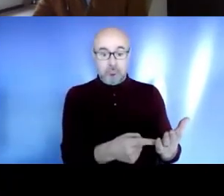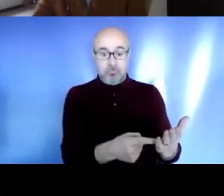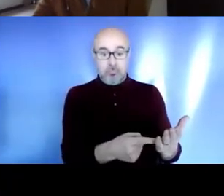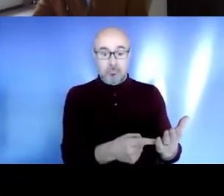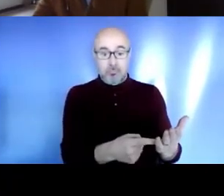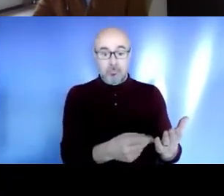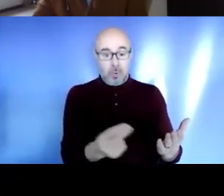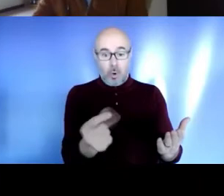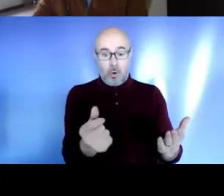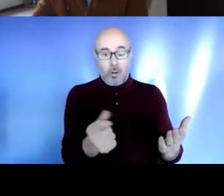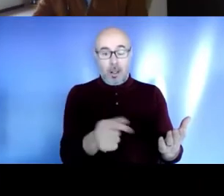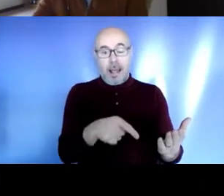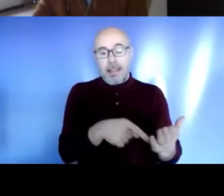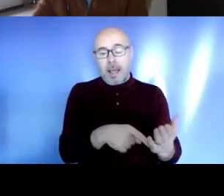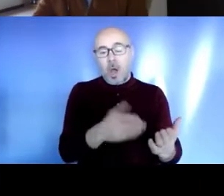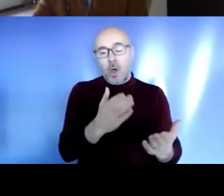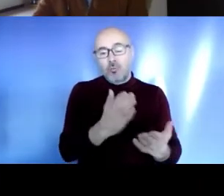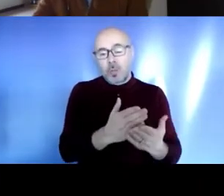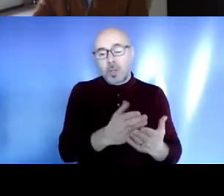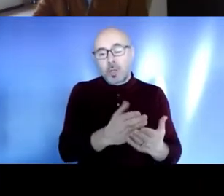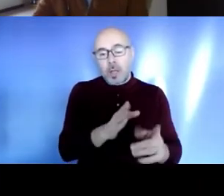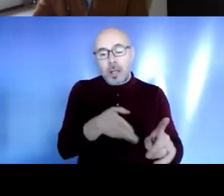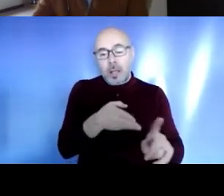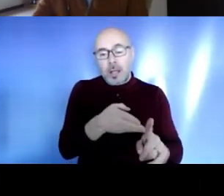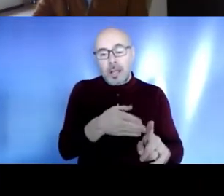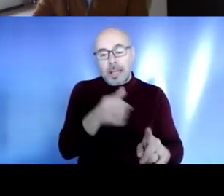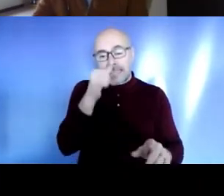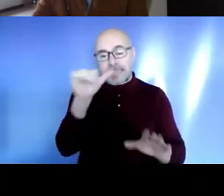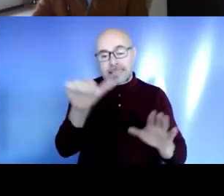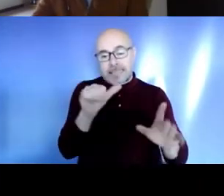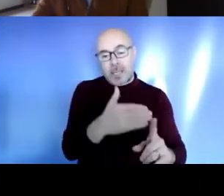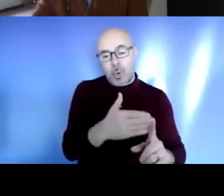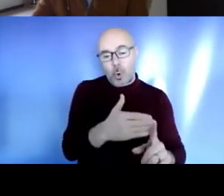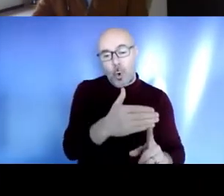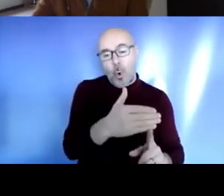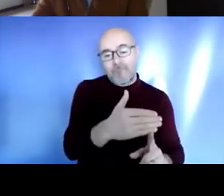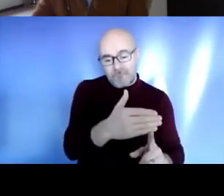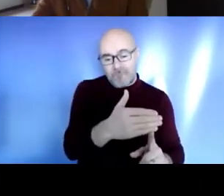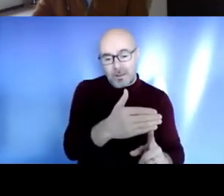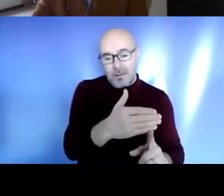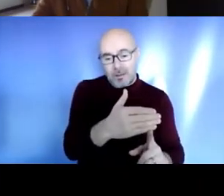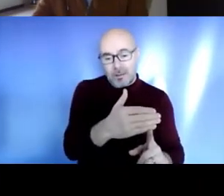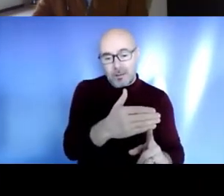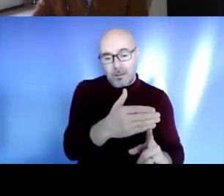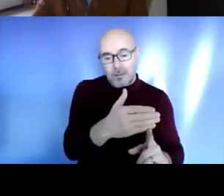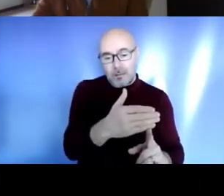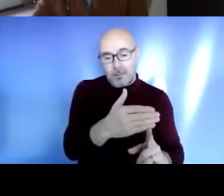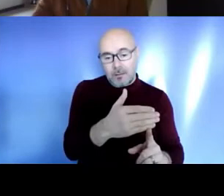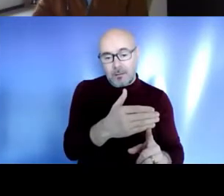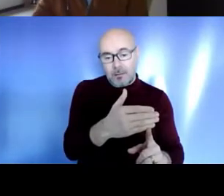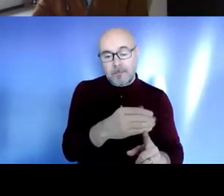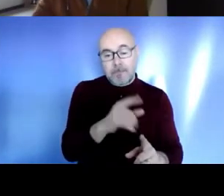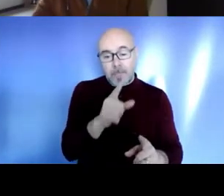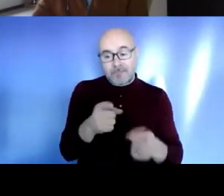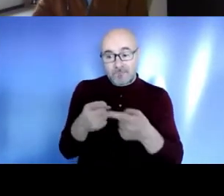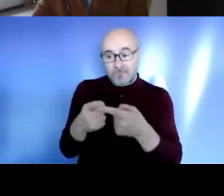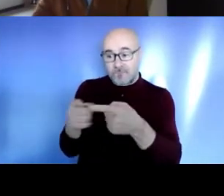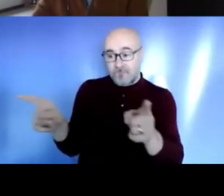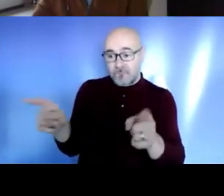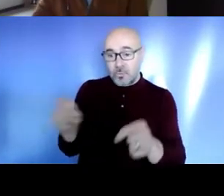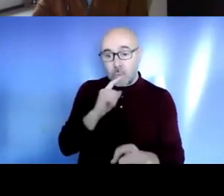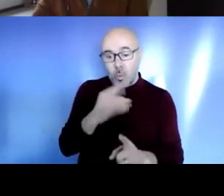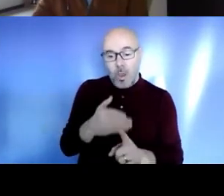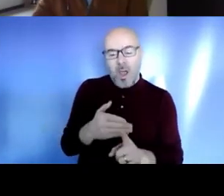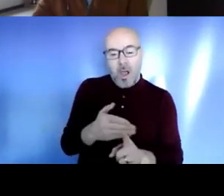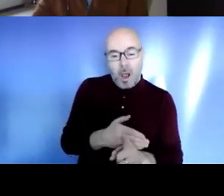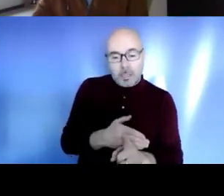aged 16 plus, where they can happily go ahead and download the free travel entitlement. For young people under